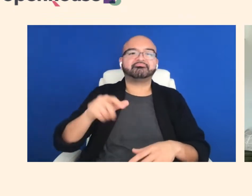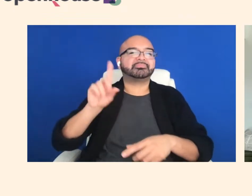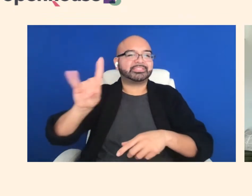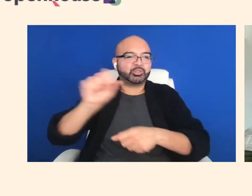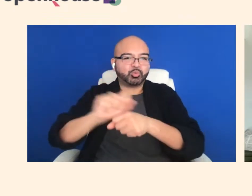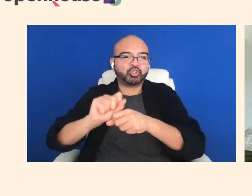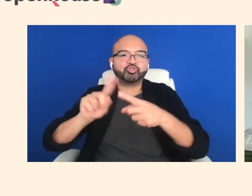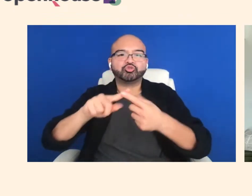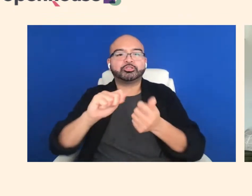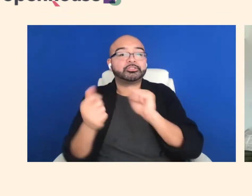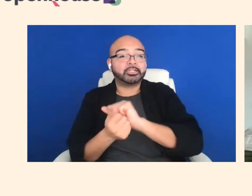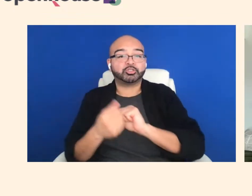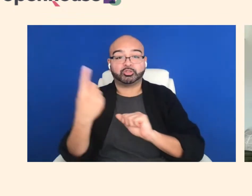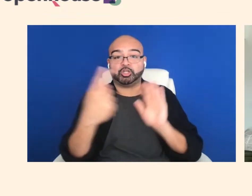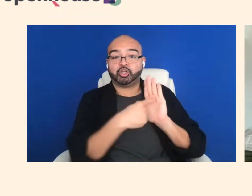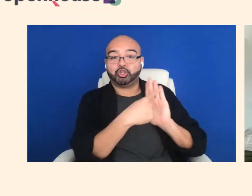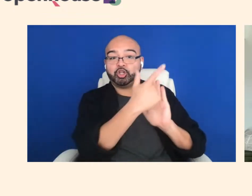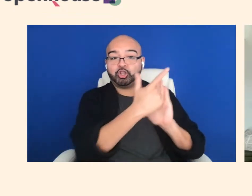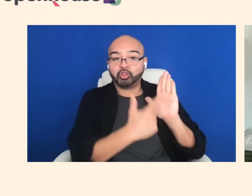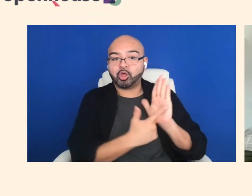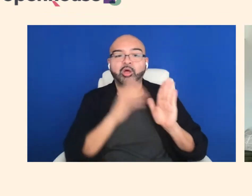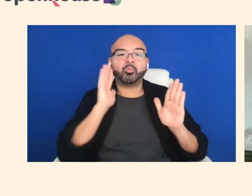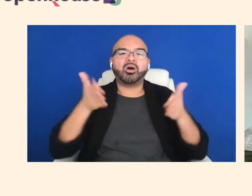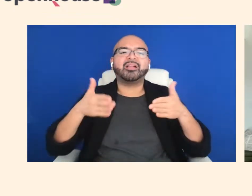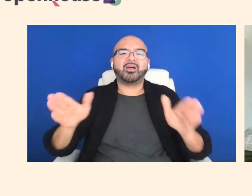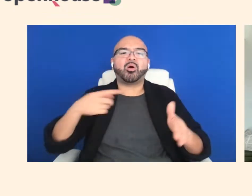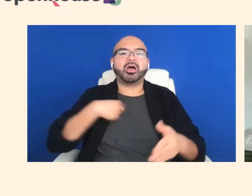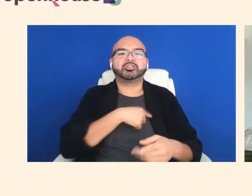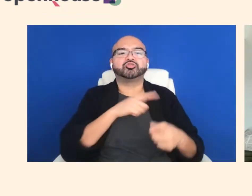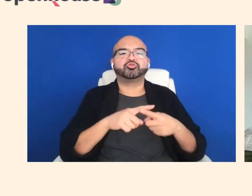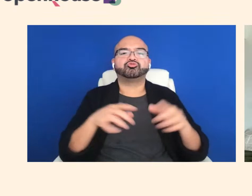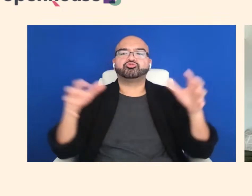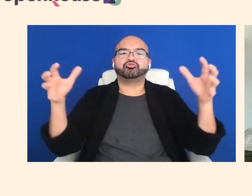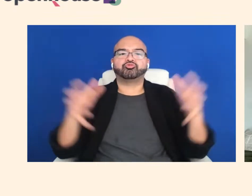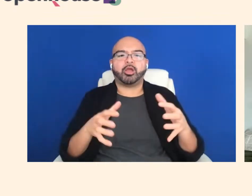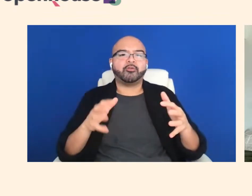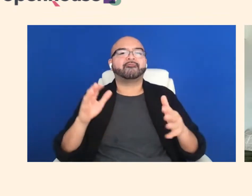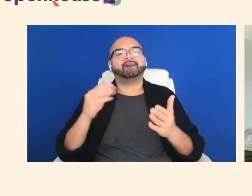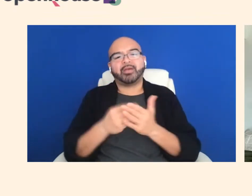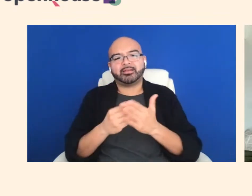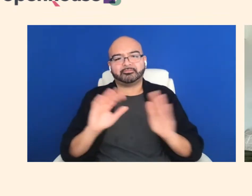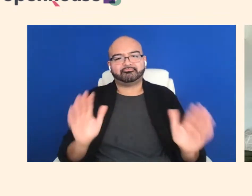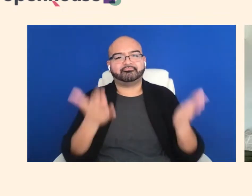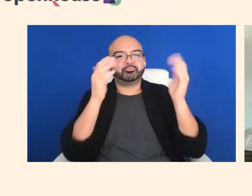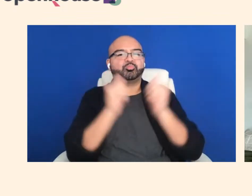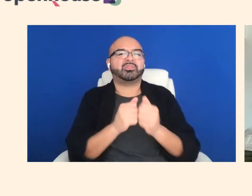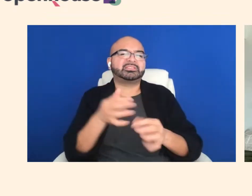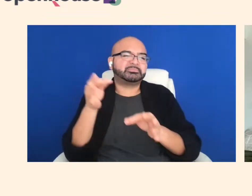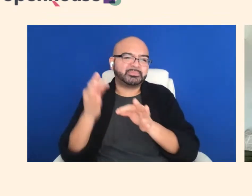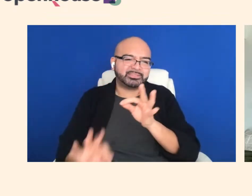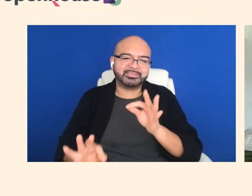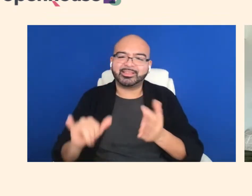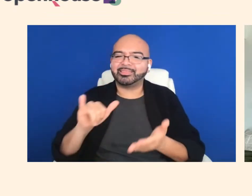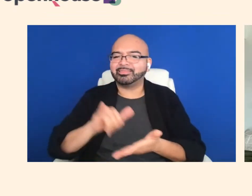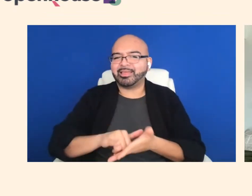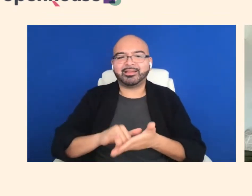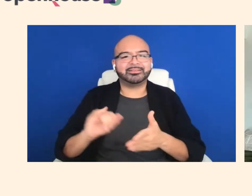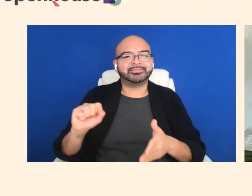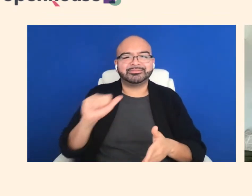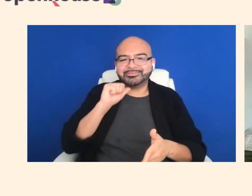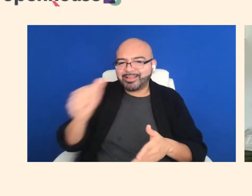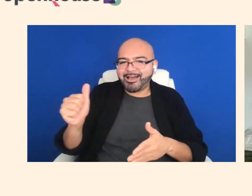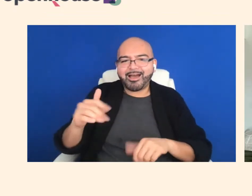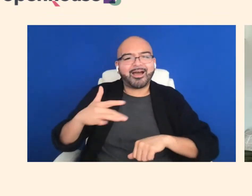law that would let us crowd finance with a lot of simplicity that's not readily available in